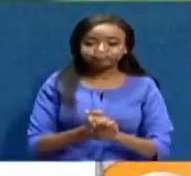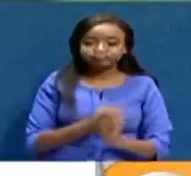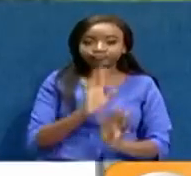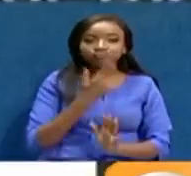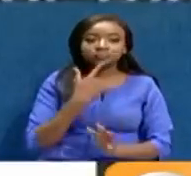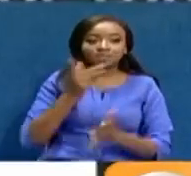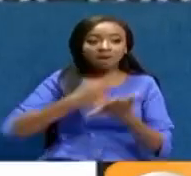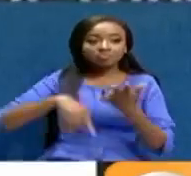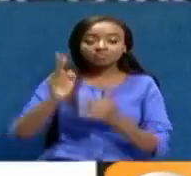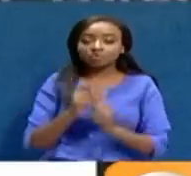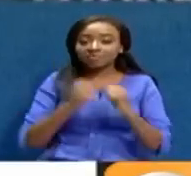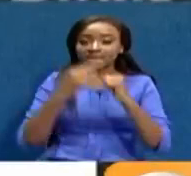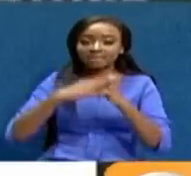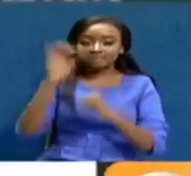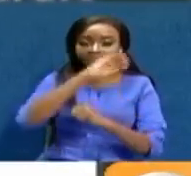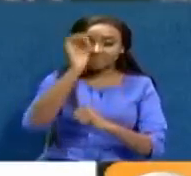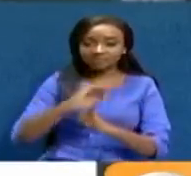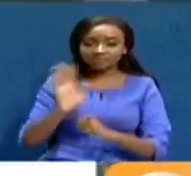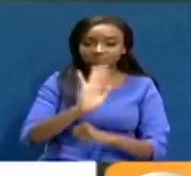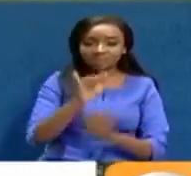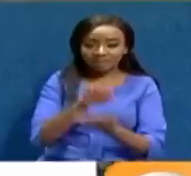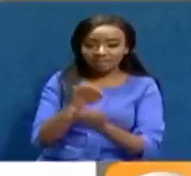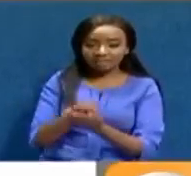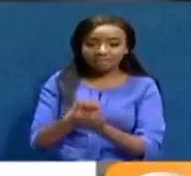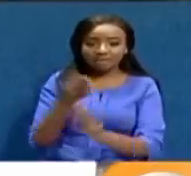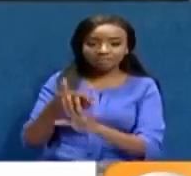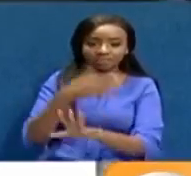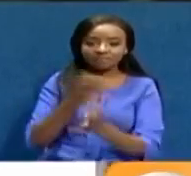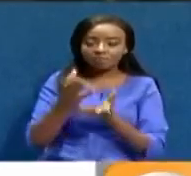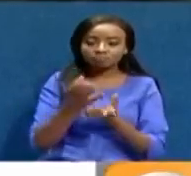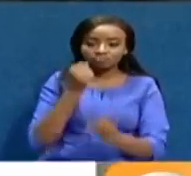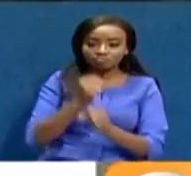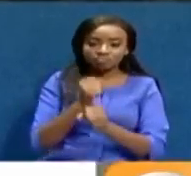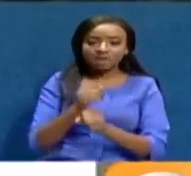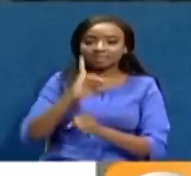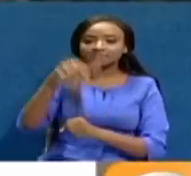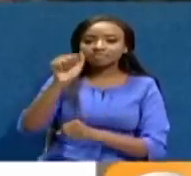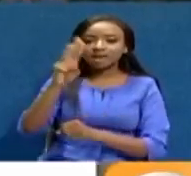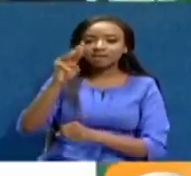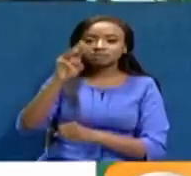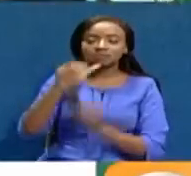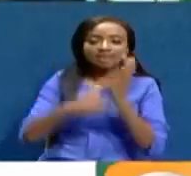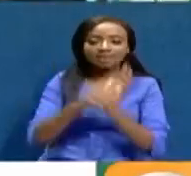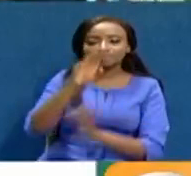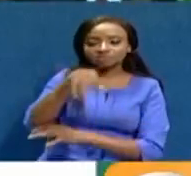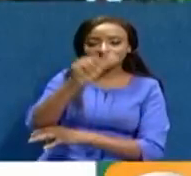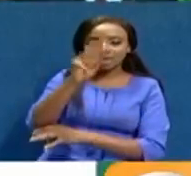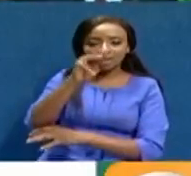the 90% stake of Kingdom Bank, which formerly traded as Jamii Bora Bank.